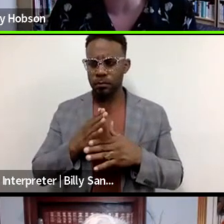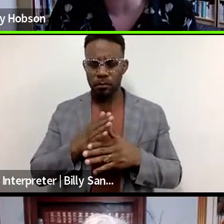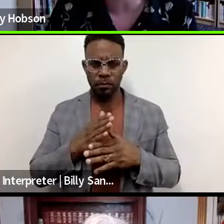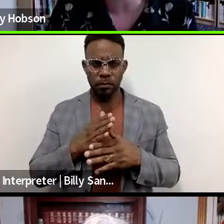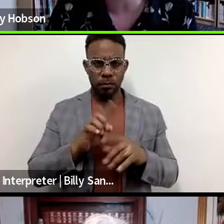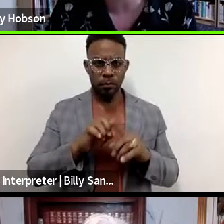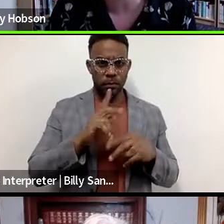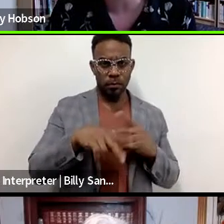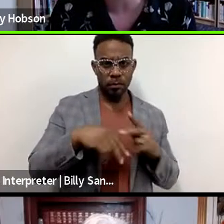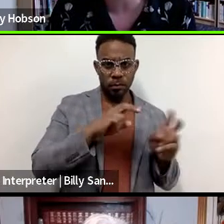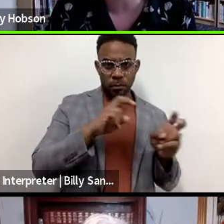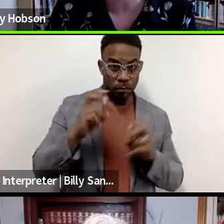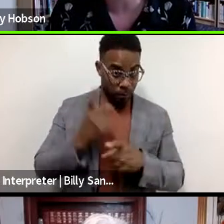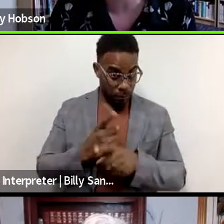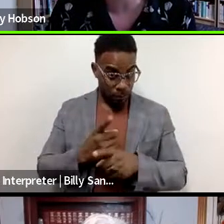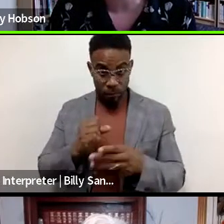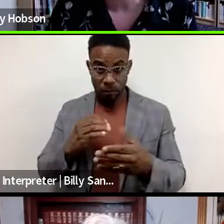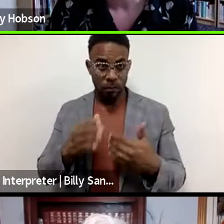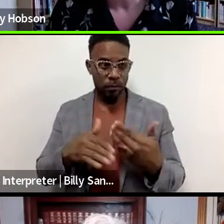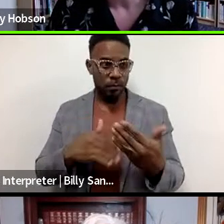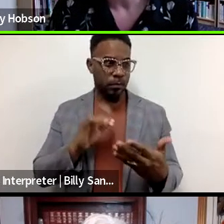between different kinds of issues, right? So